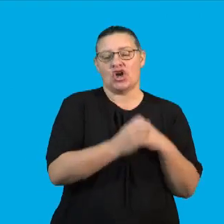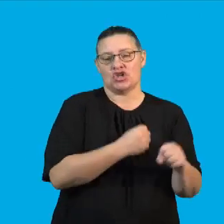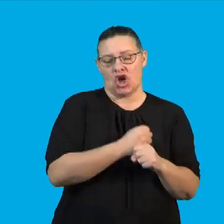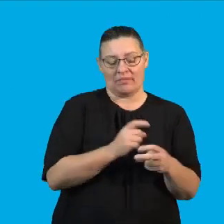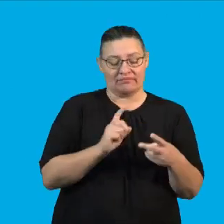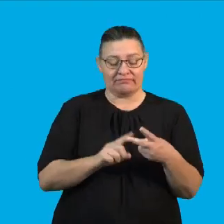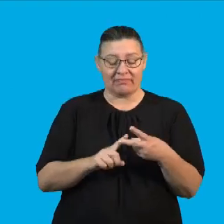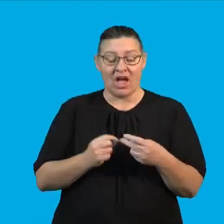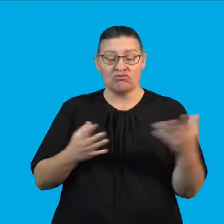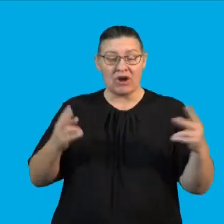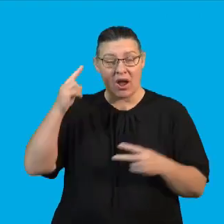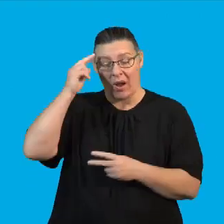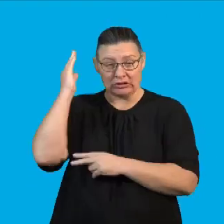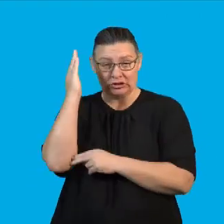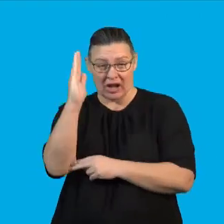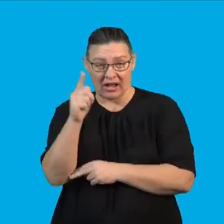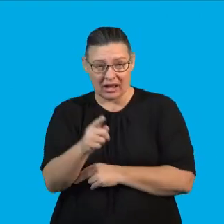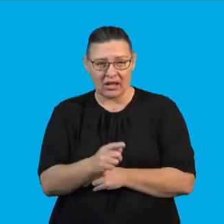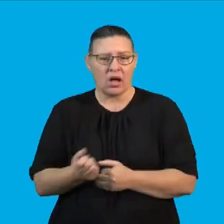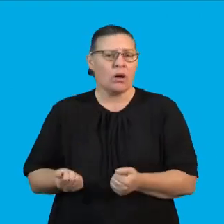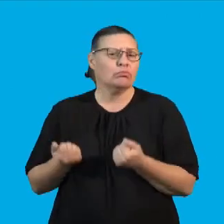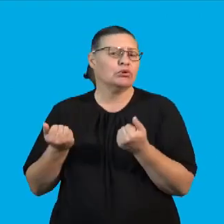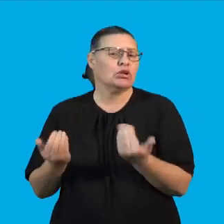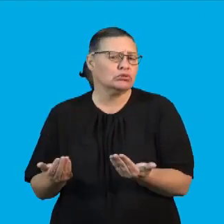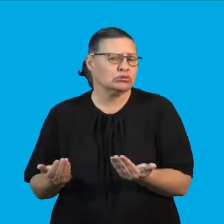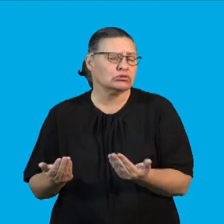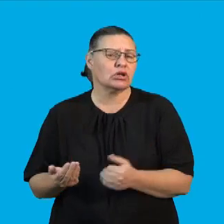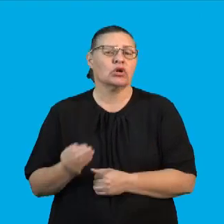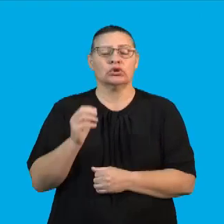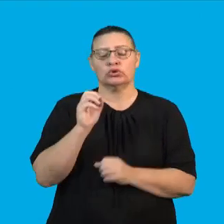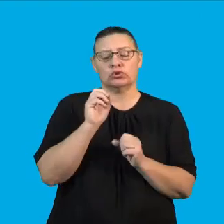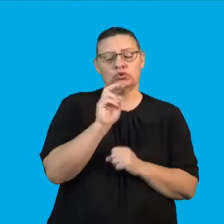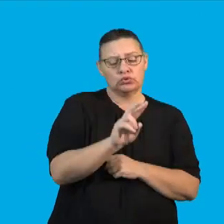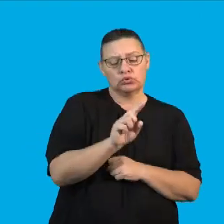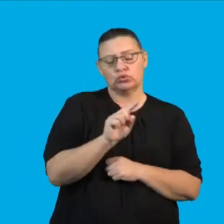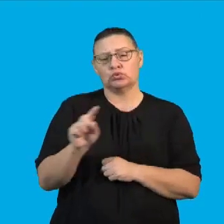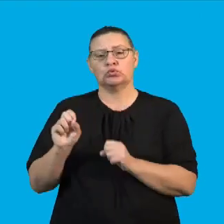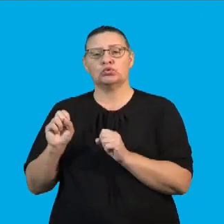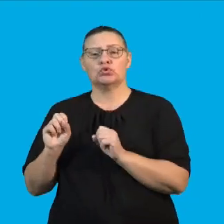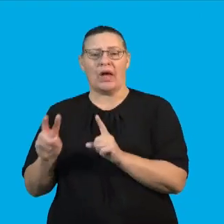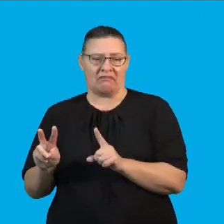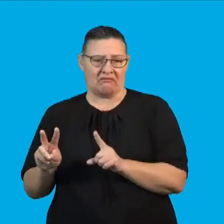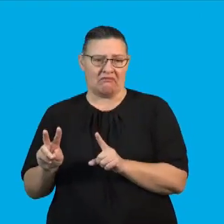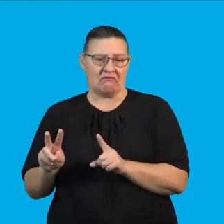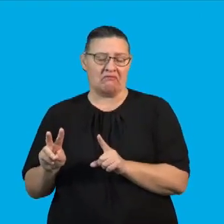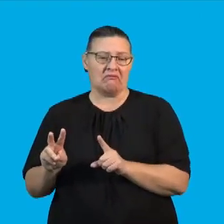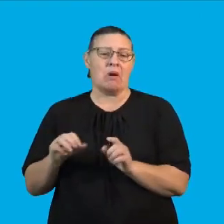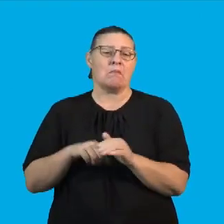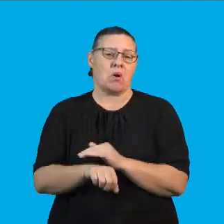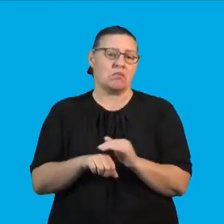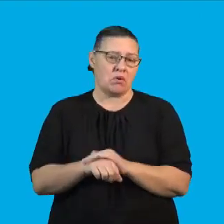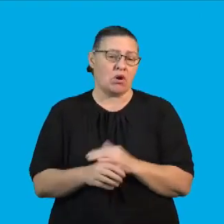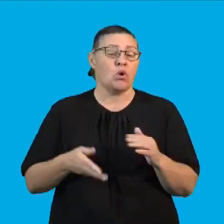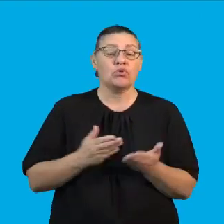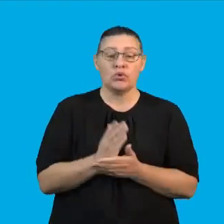shark female produces 2 to 12 offsprings through